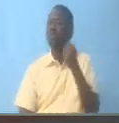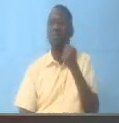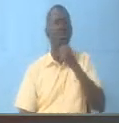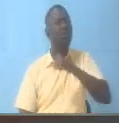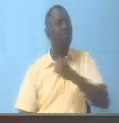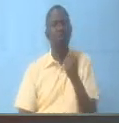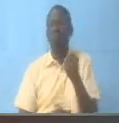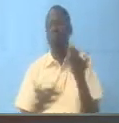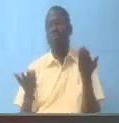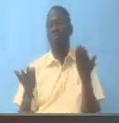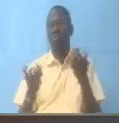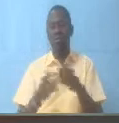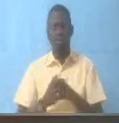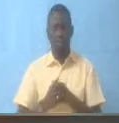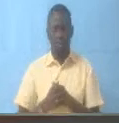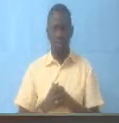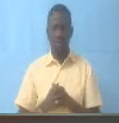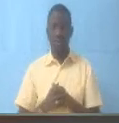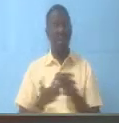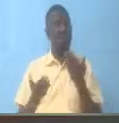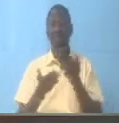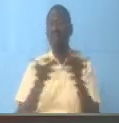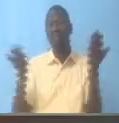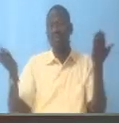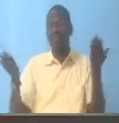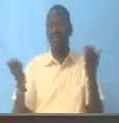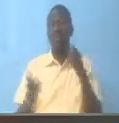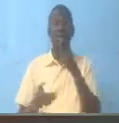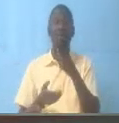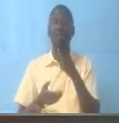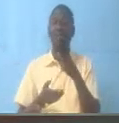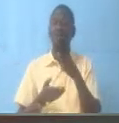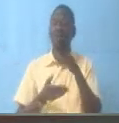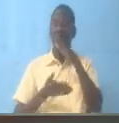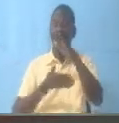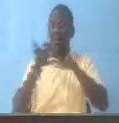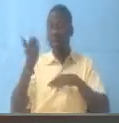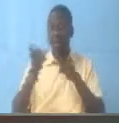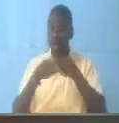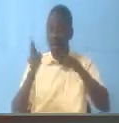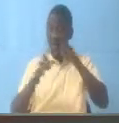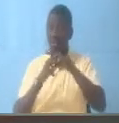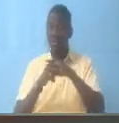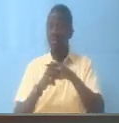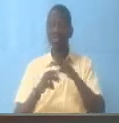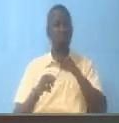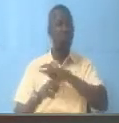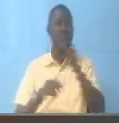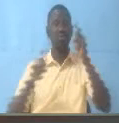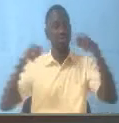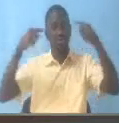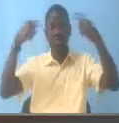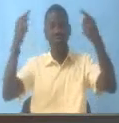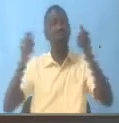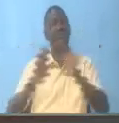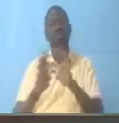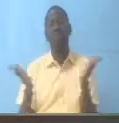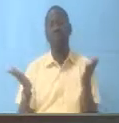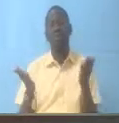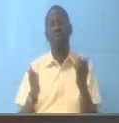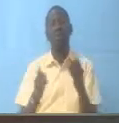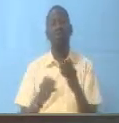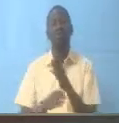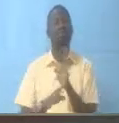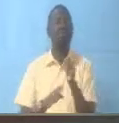daal bañ na. And then that was the end of that. That cabinet paper did not succeed. mu jégi daal mujjeegu loolu